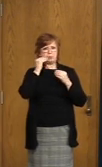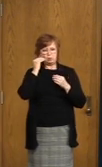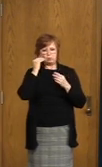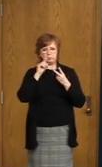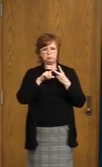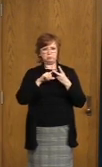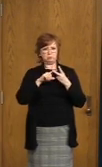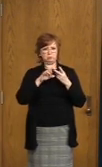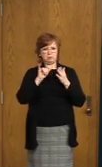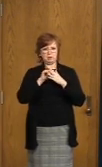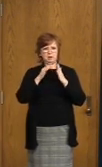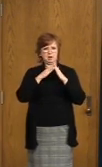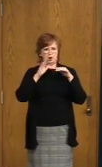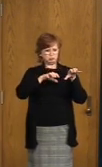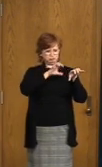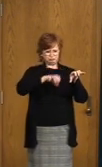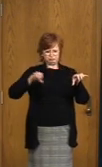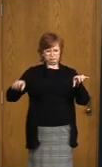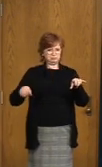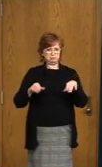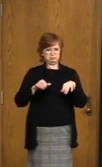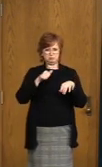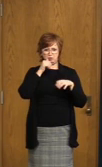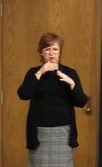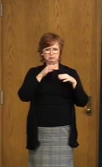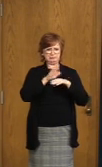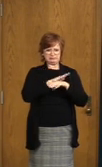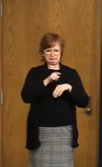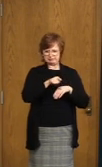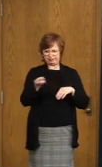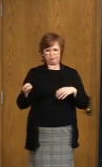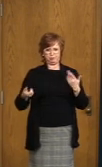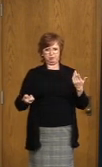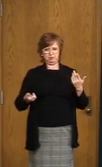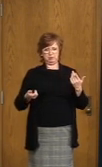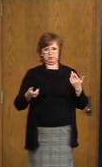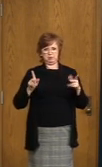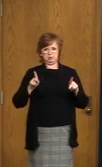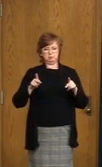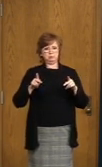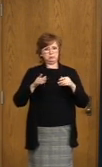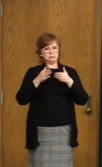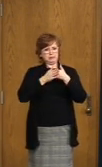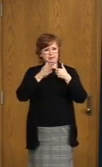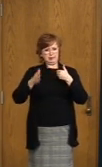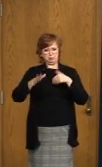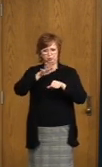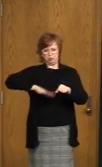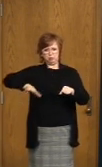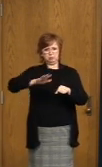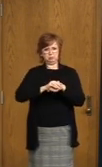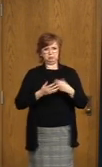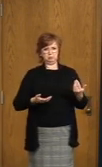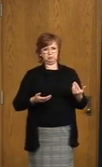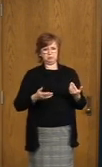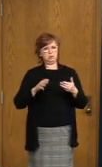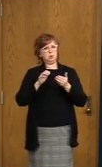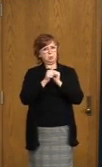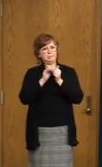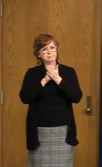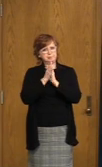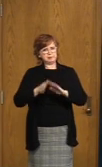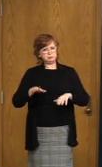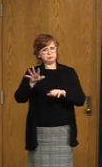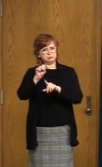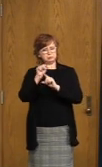to infringe on, or to even address that line that has been crossed, but we are looking if there are tools